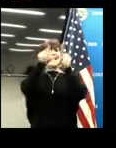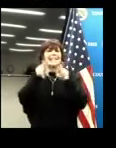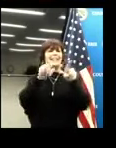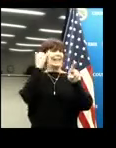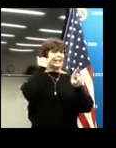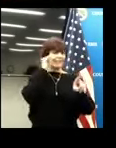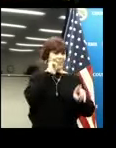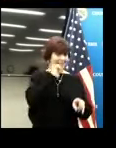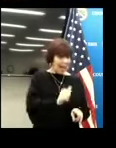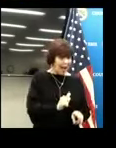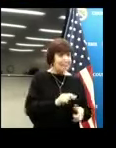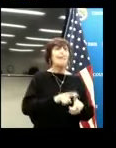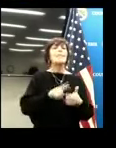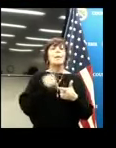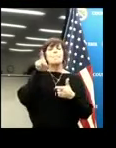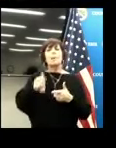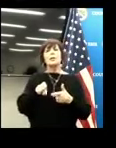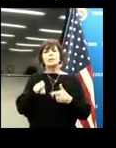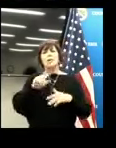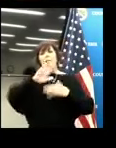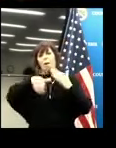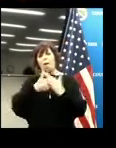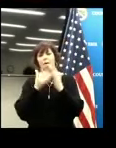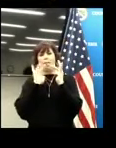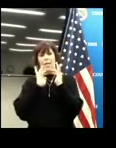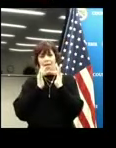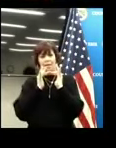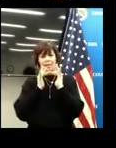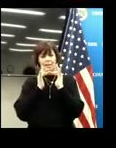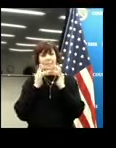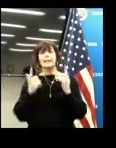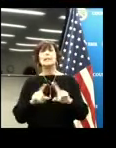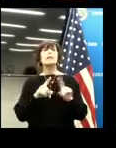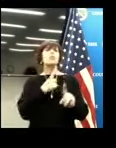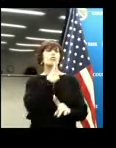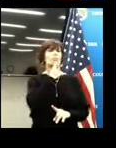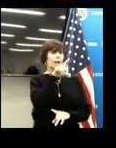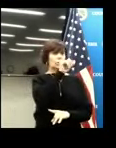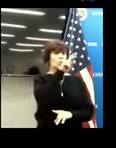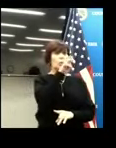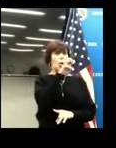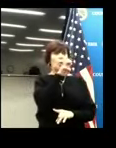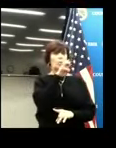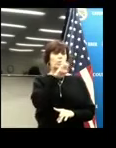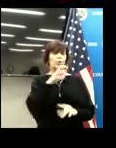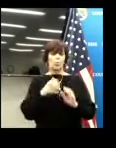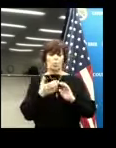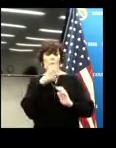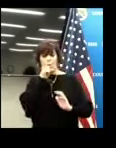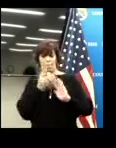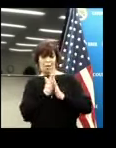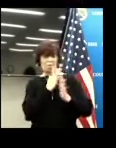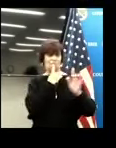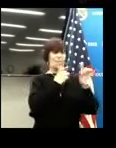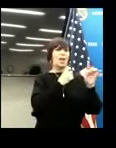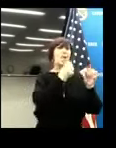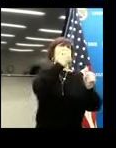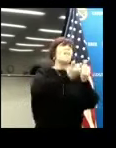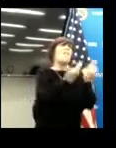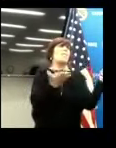virtually. Now, this is different, of course, than in the red zone, where pretty much everything shuts down, including the schools,